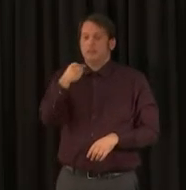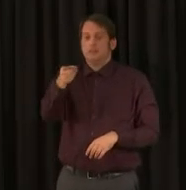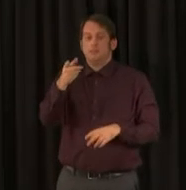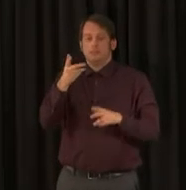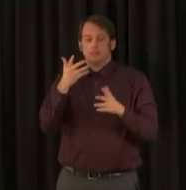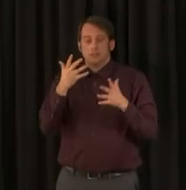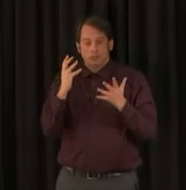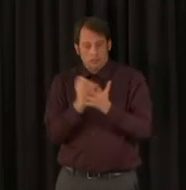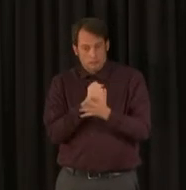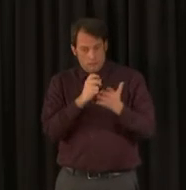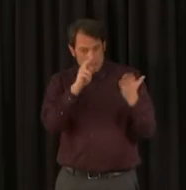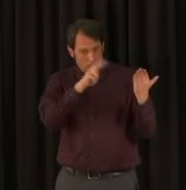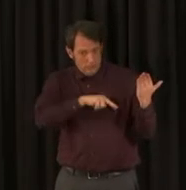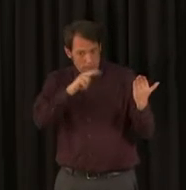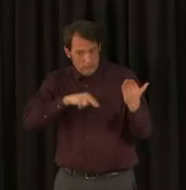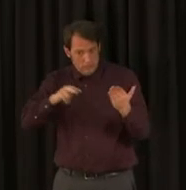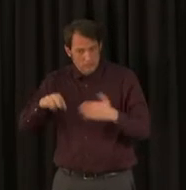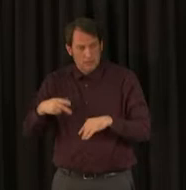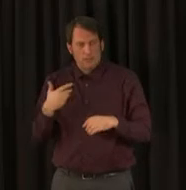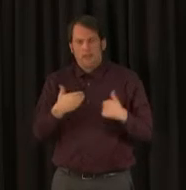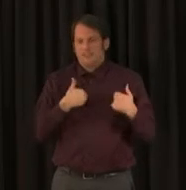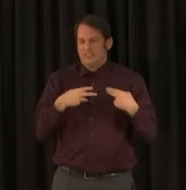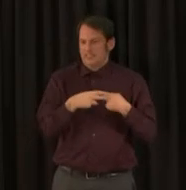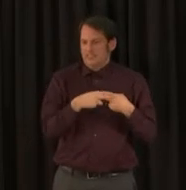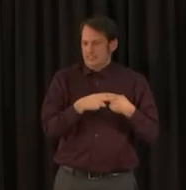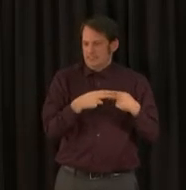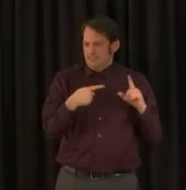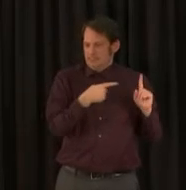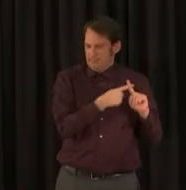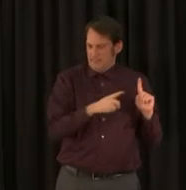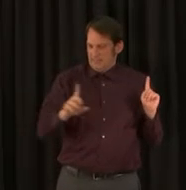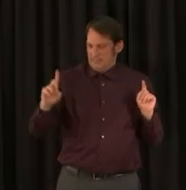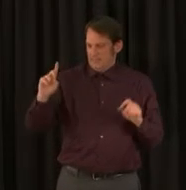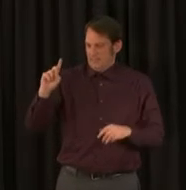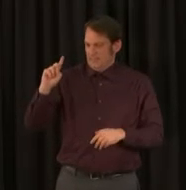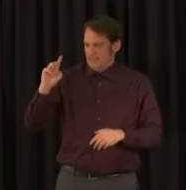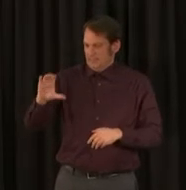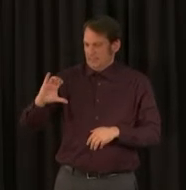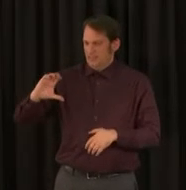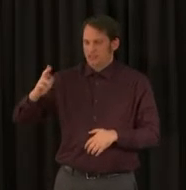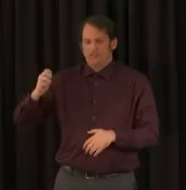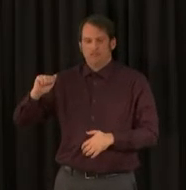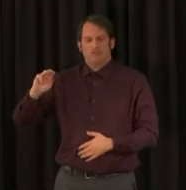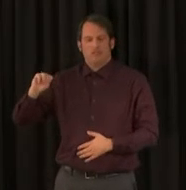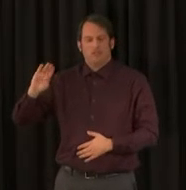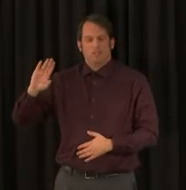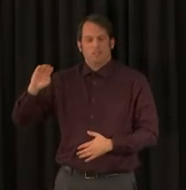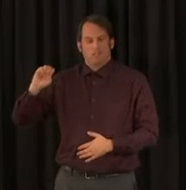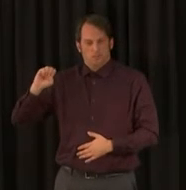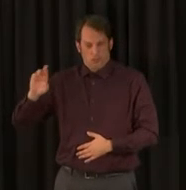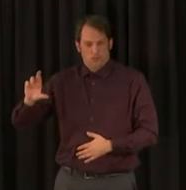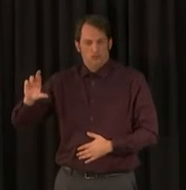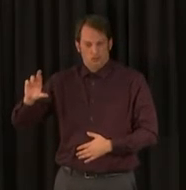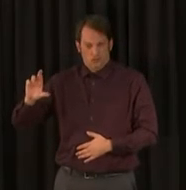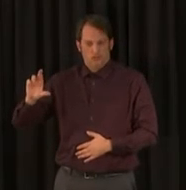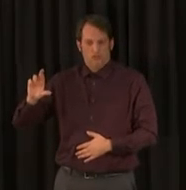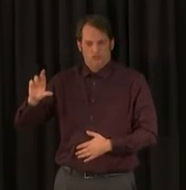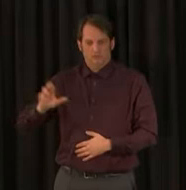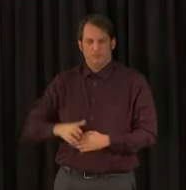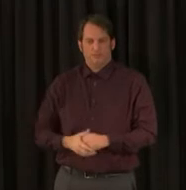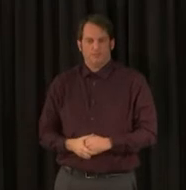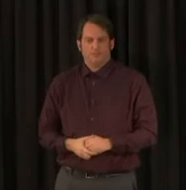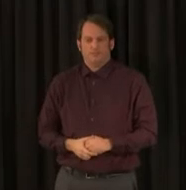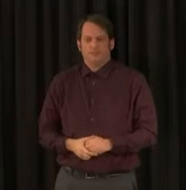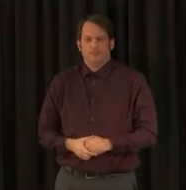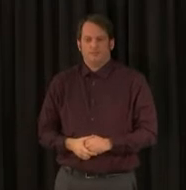and the Deputy Mayor mentioned the DC Chamber. We're actually collaborating on an info session later this month, February 24th. So if